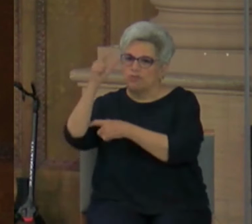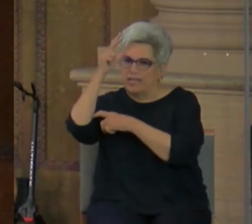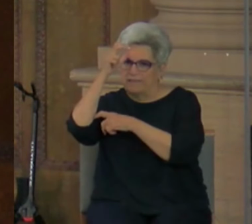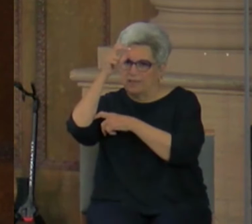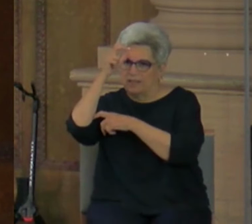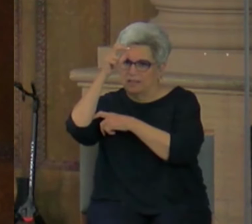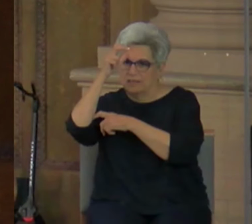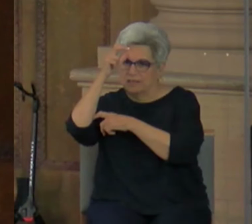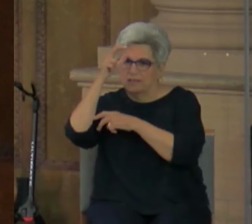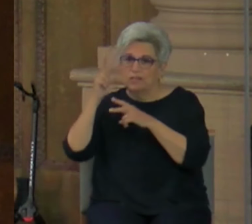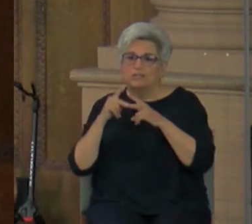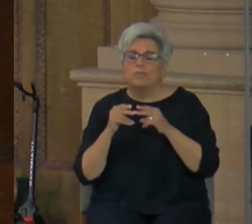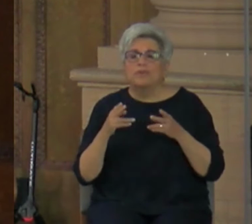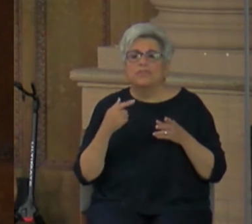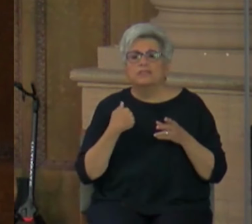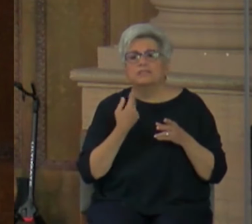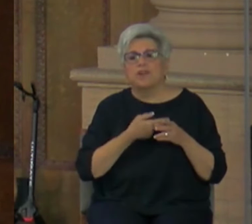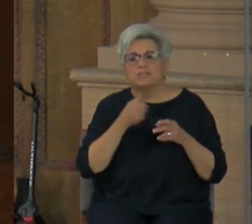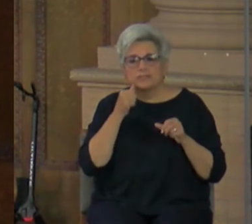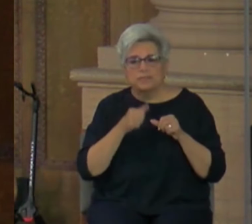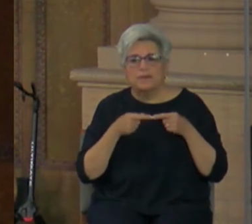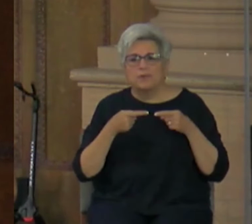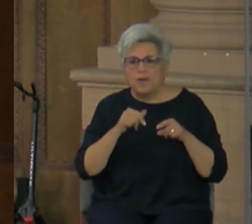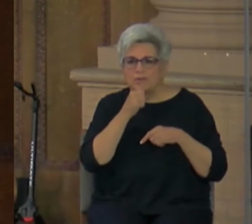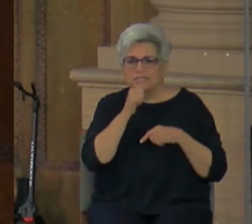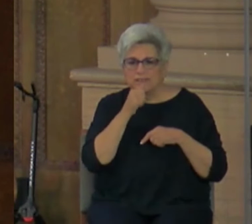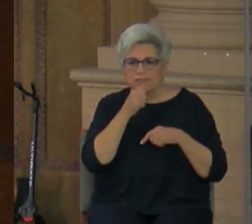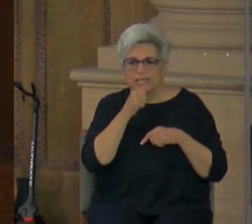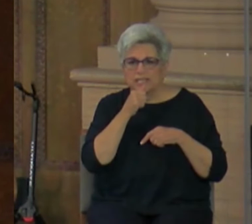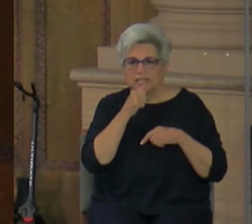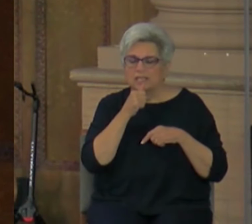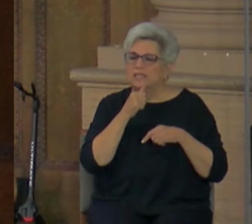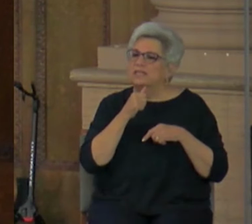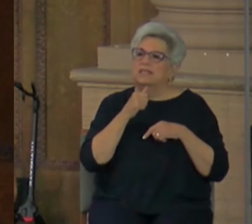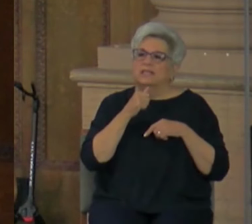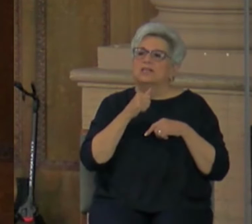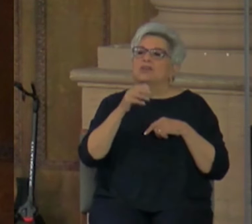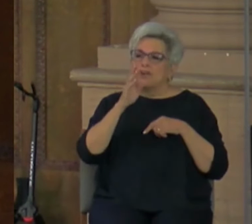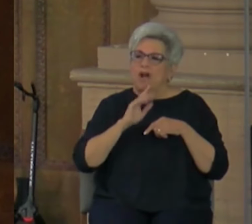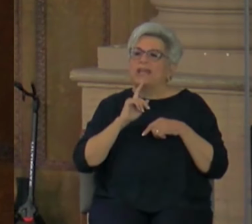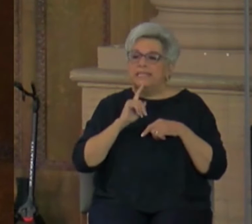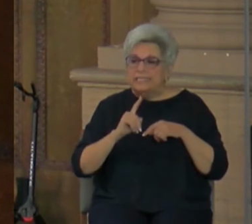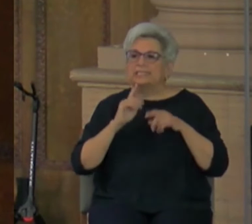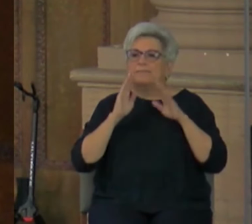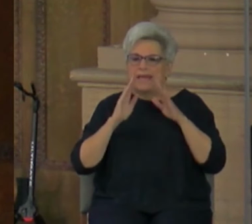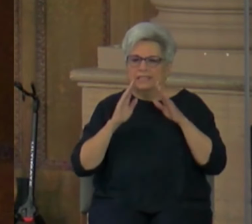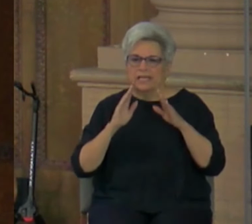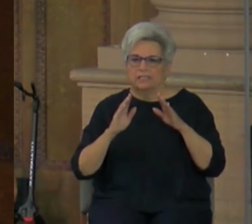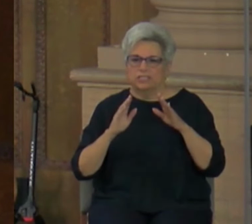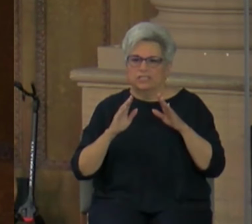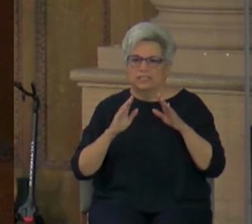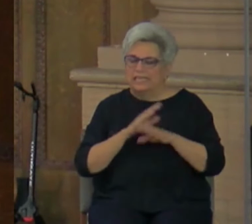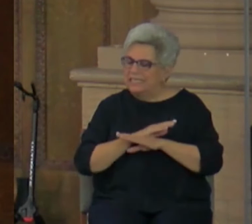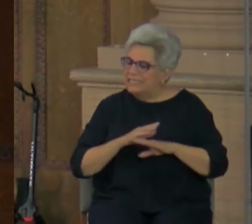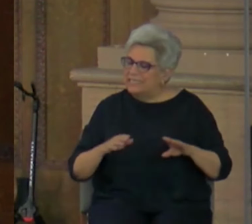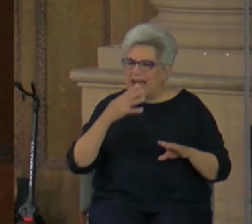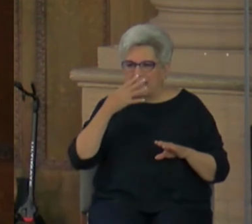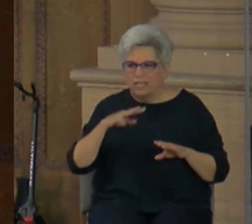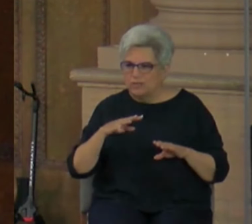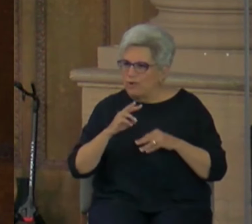So a couple more things for us to cling to when we suffer. One, God is not passive or indifferent toward evil in the world. But then two,